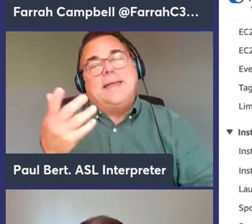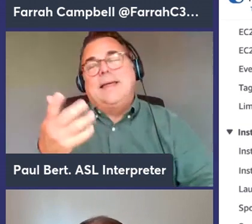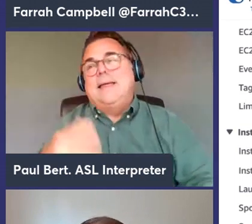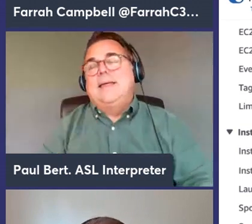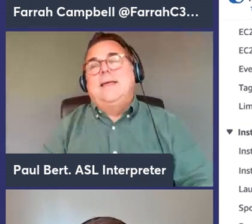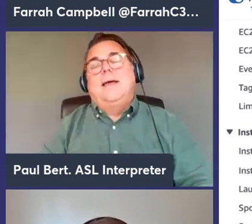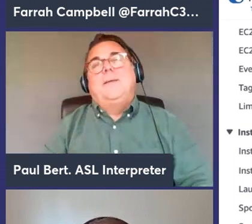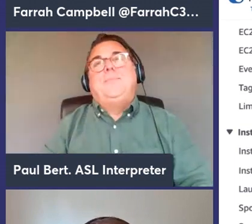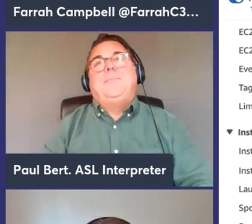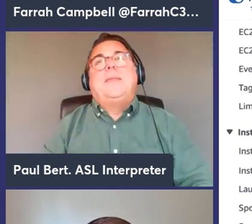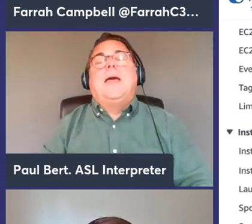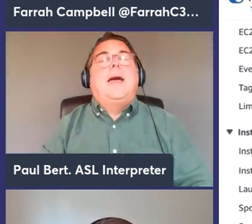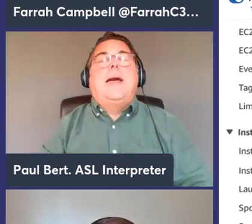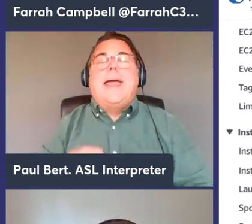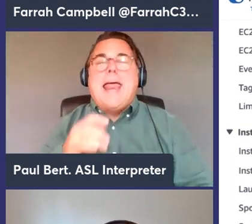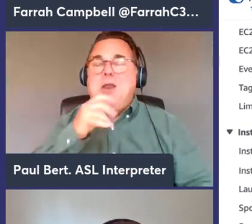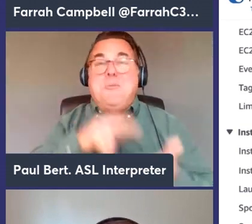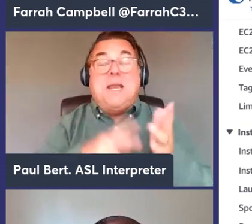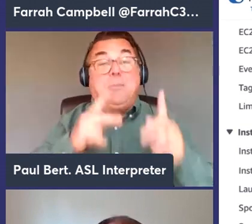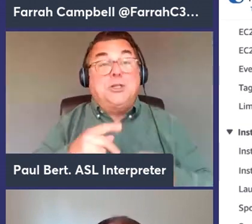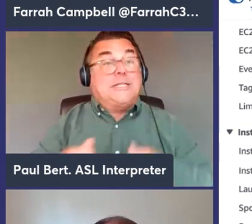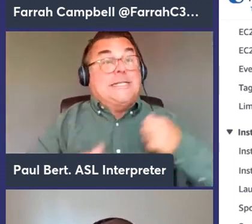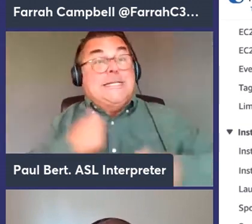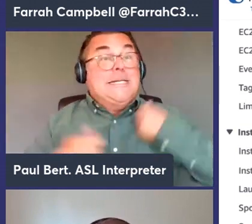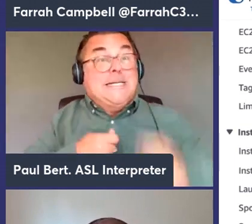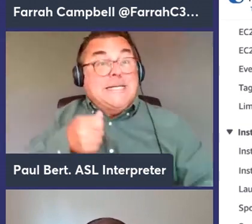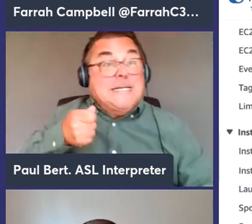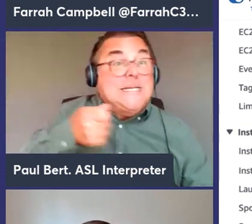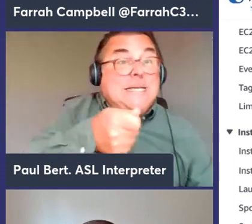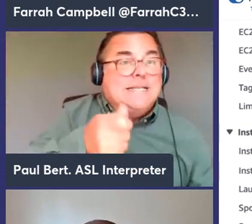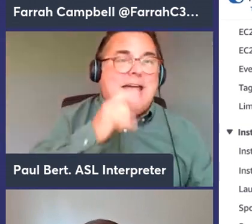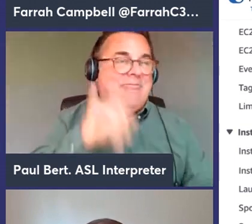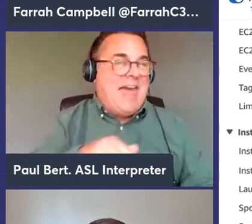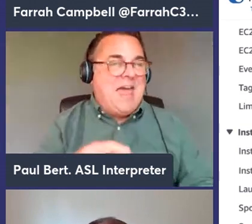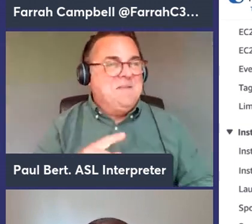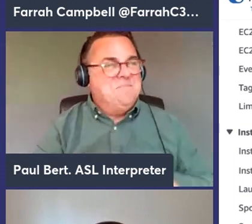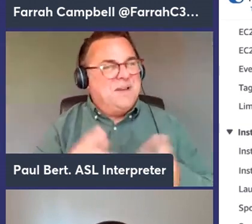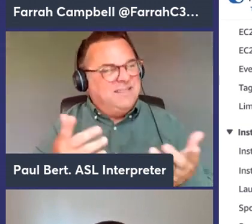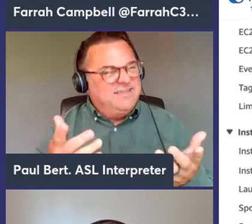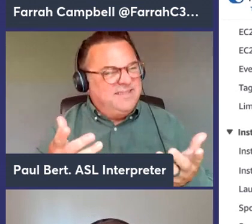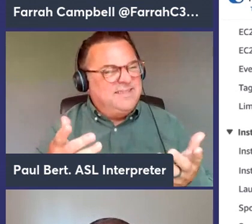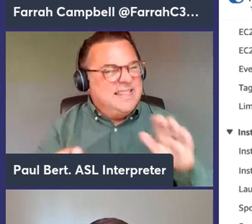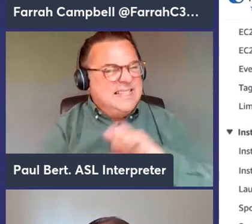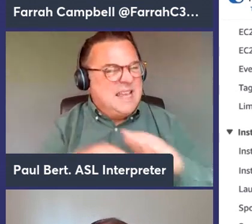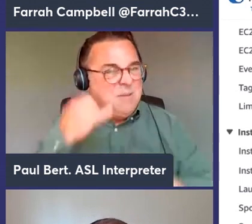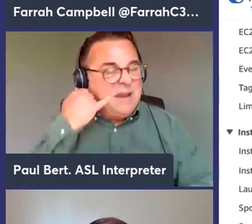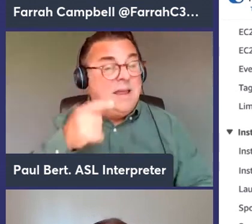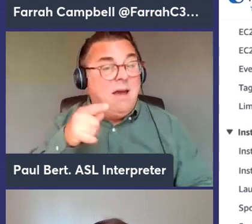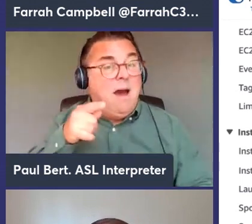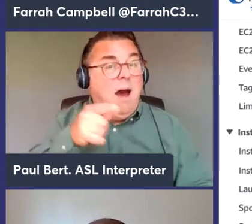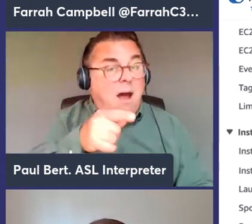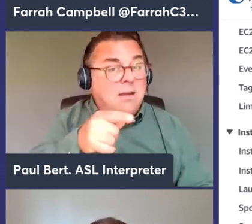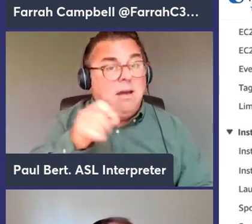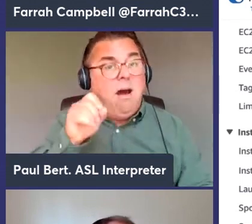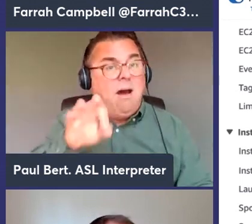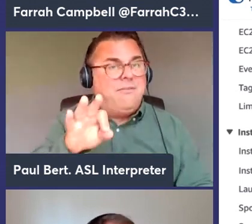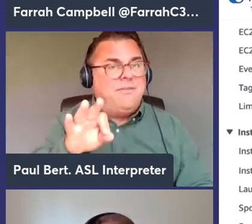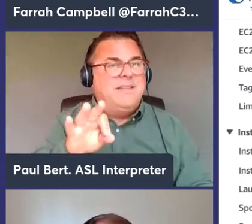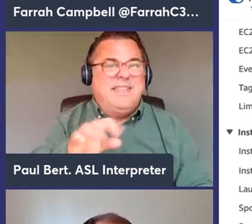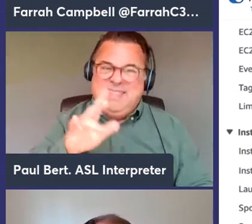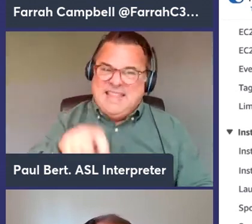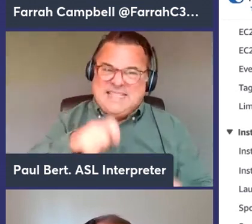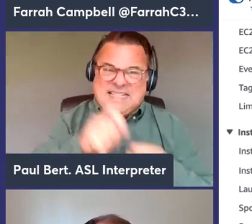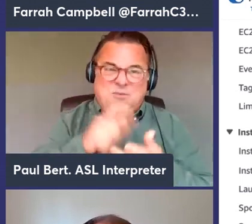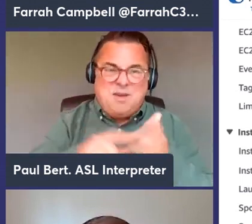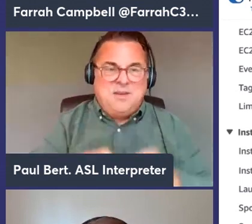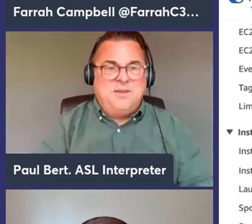it's not necessarily a person running up to a cage and plugging it in, but I mean, the pressing the button to turn it on is exactly how we're doing